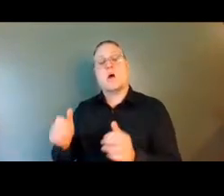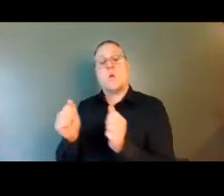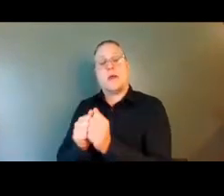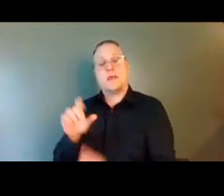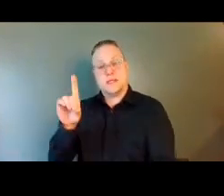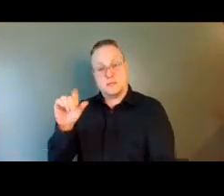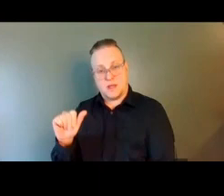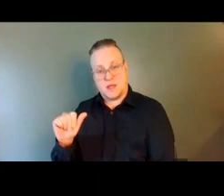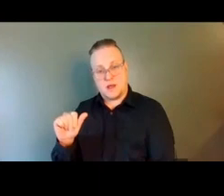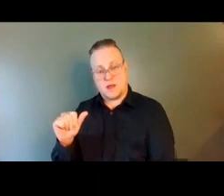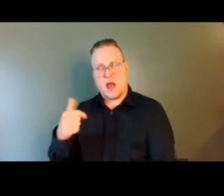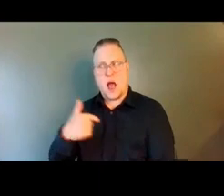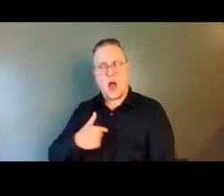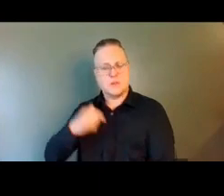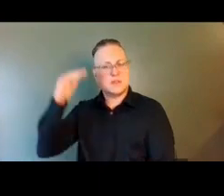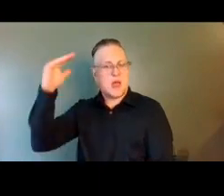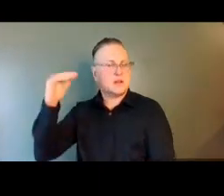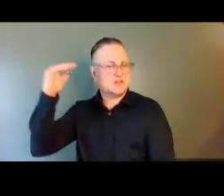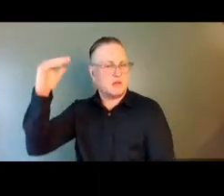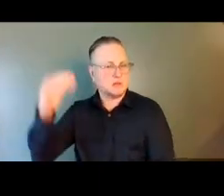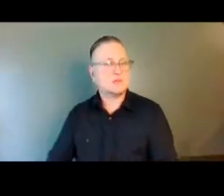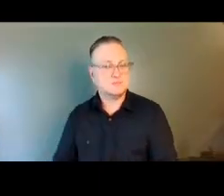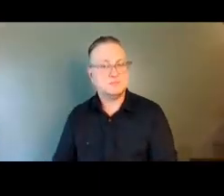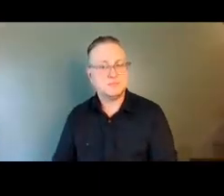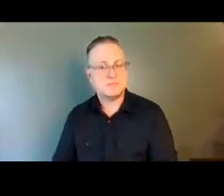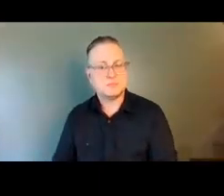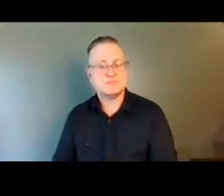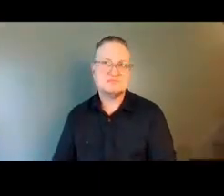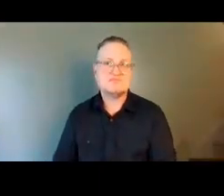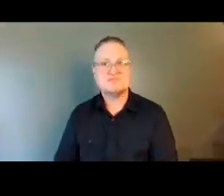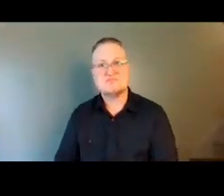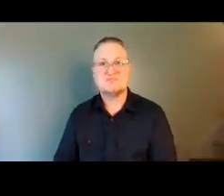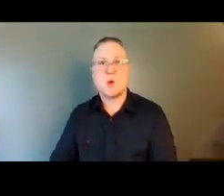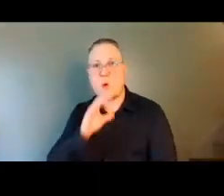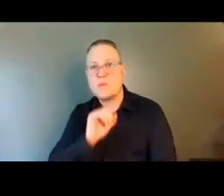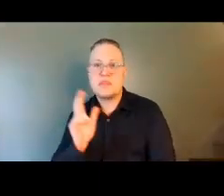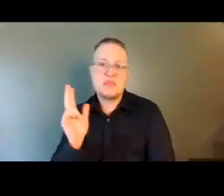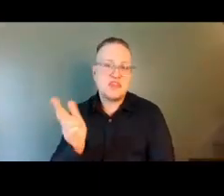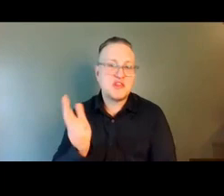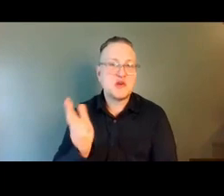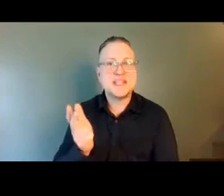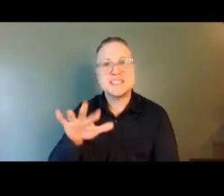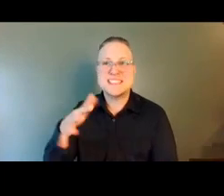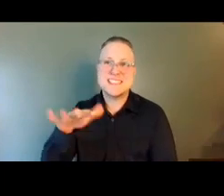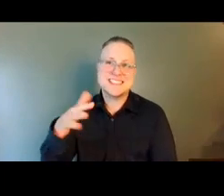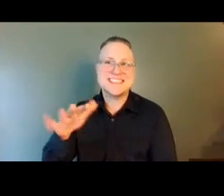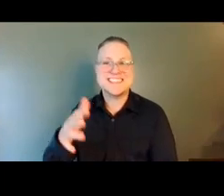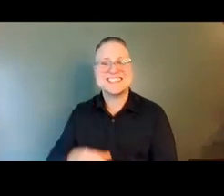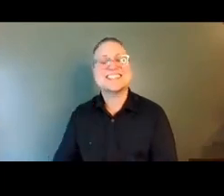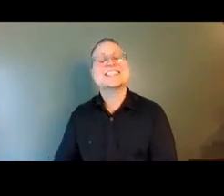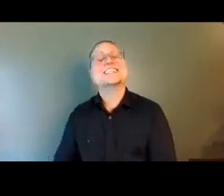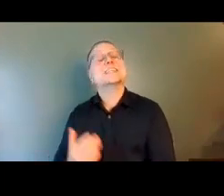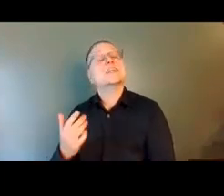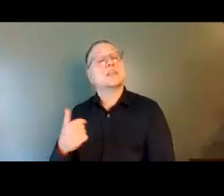my adulthood. It was in my 30s. I was mid-30-ish. I was a